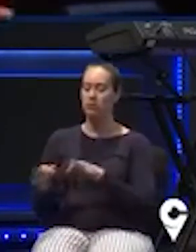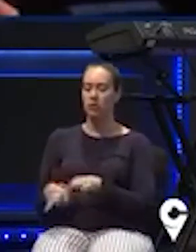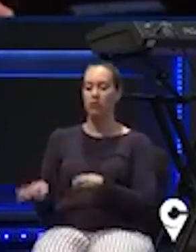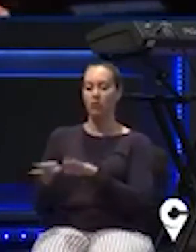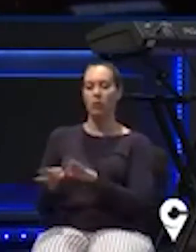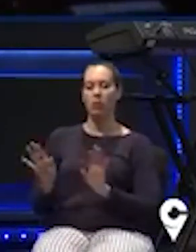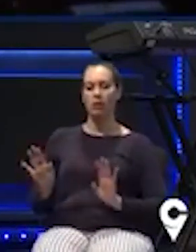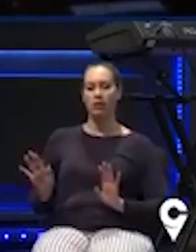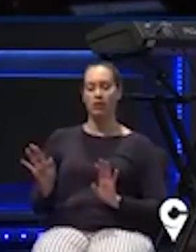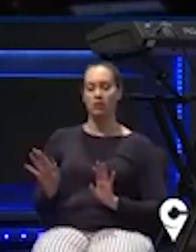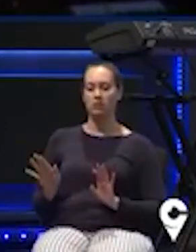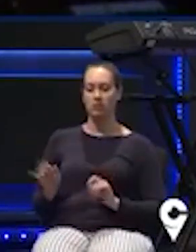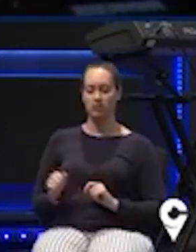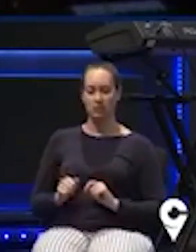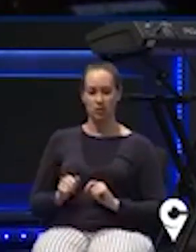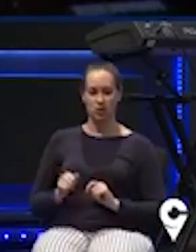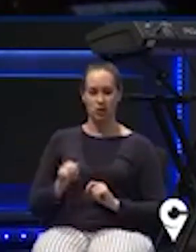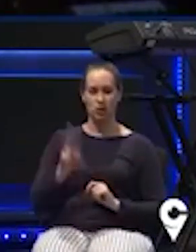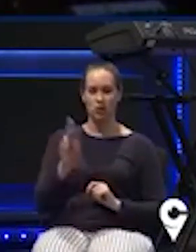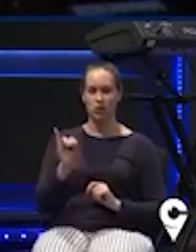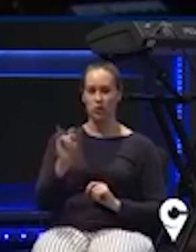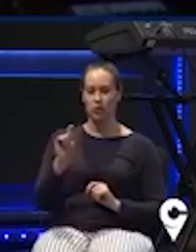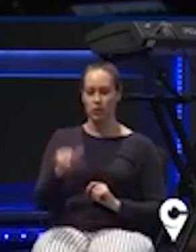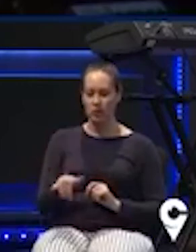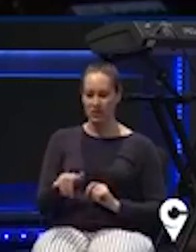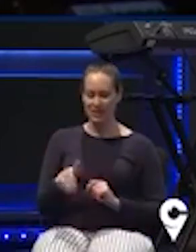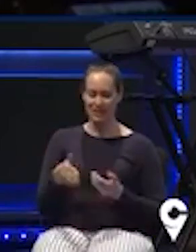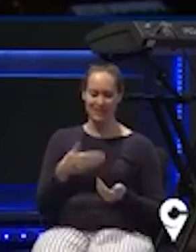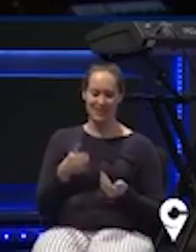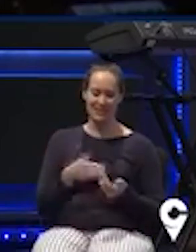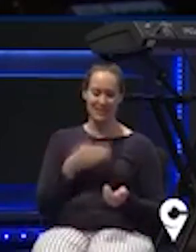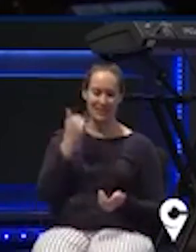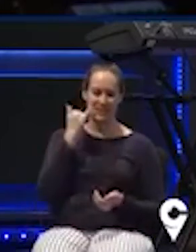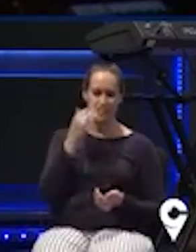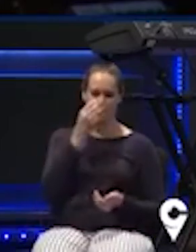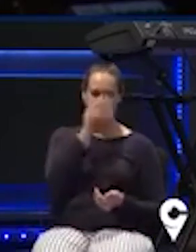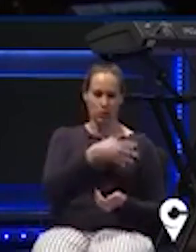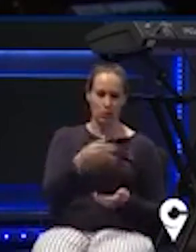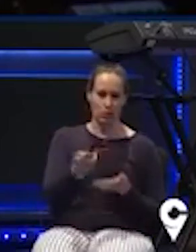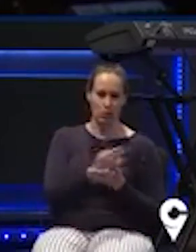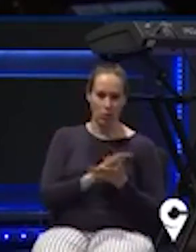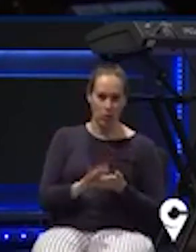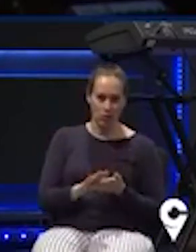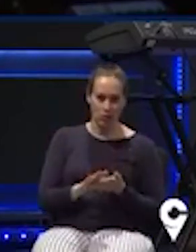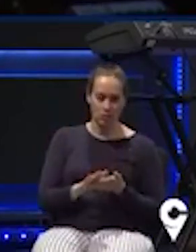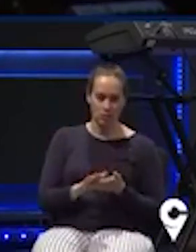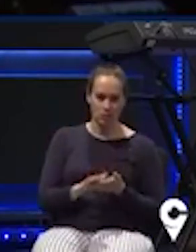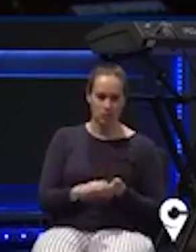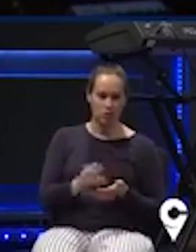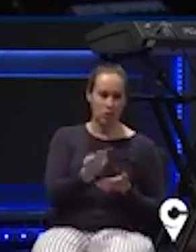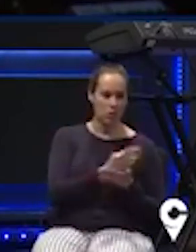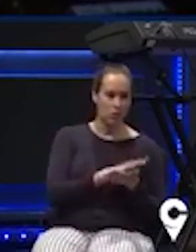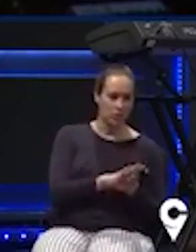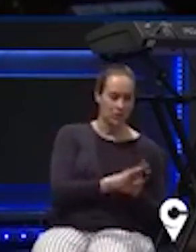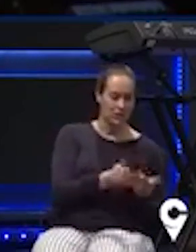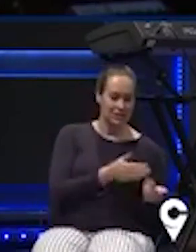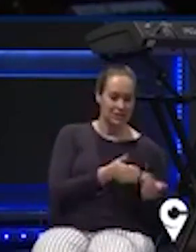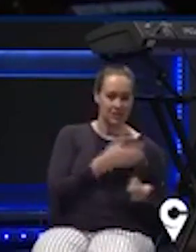generation, shine like the stars. Unity is easy if you don't care about holiness. Holiness is easy if you don't care about